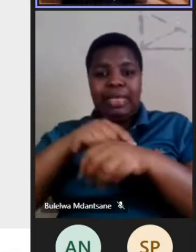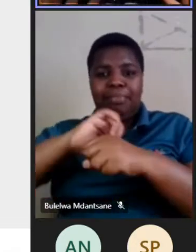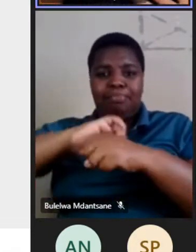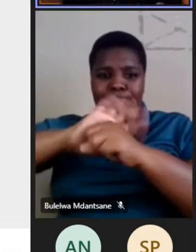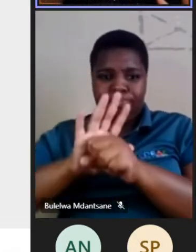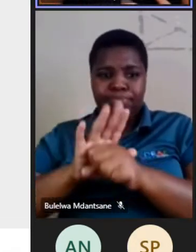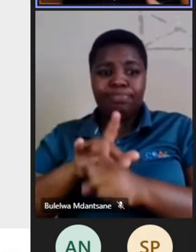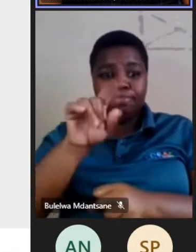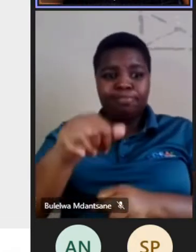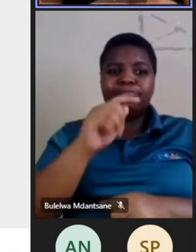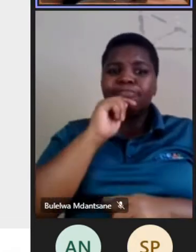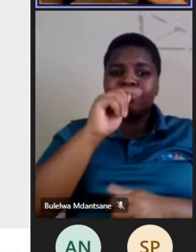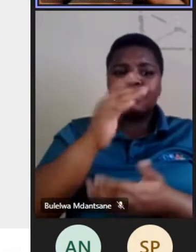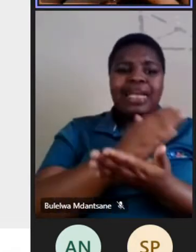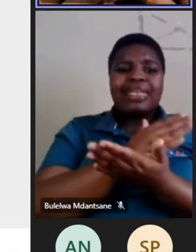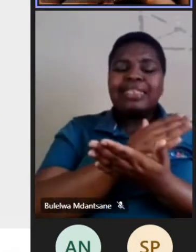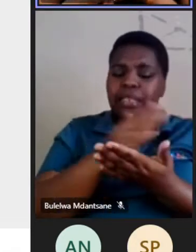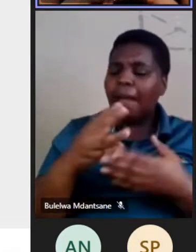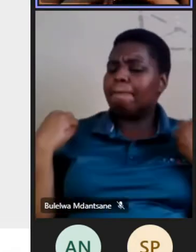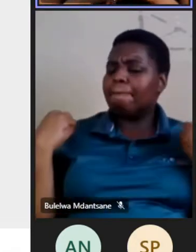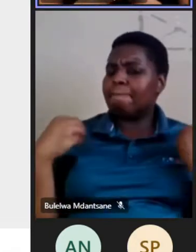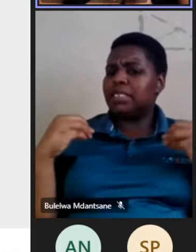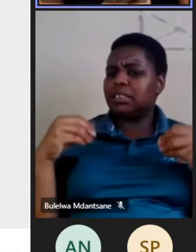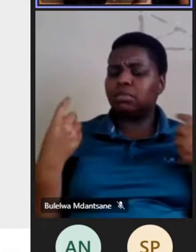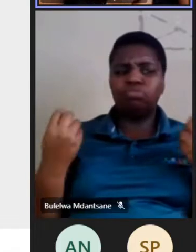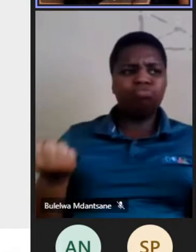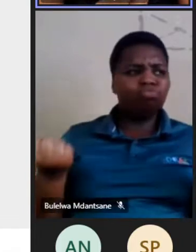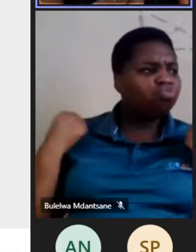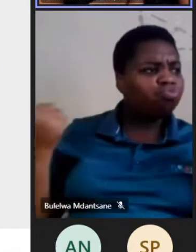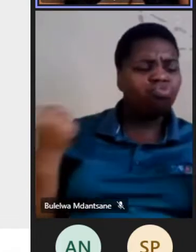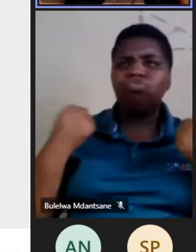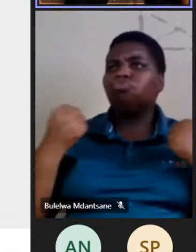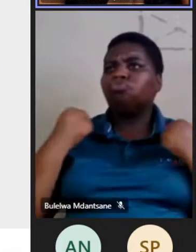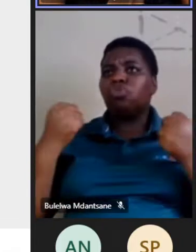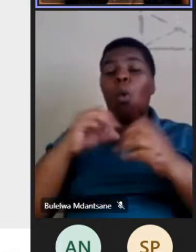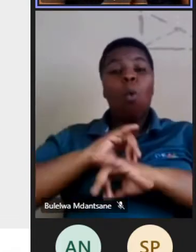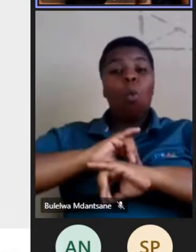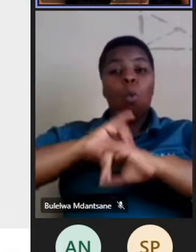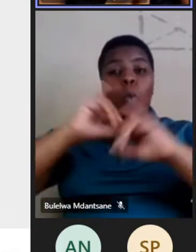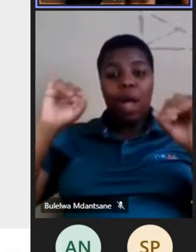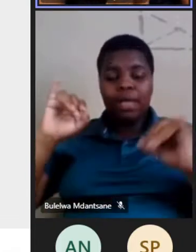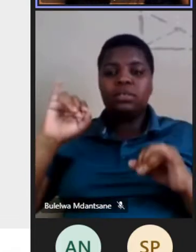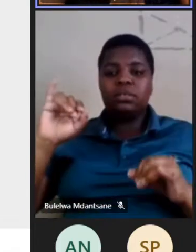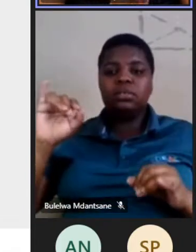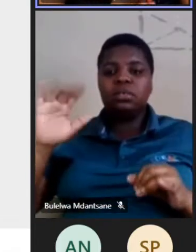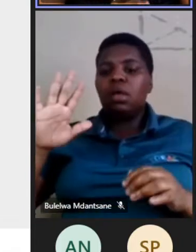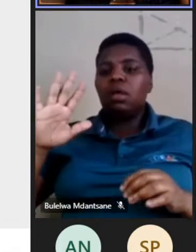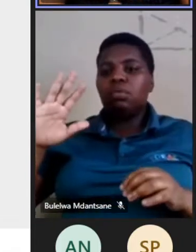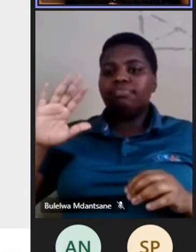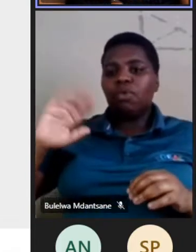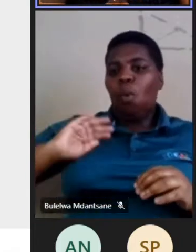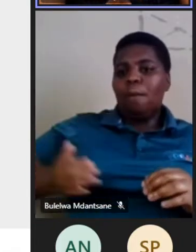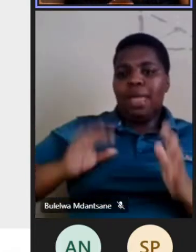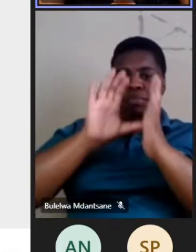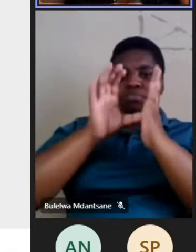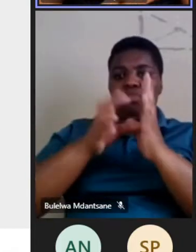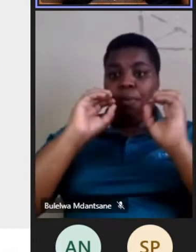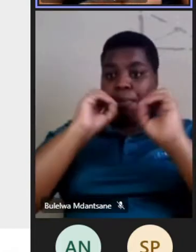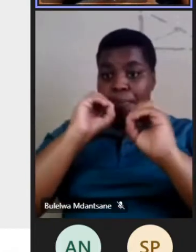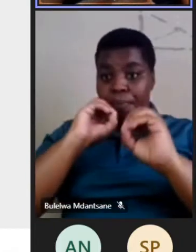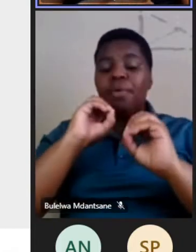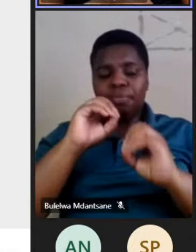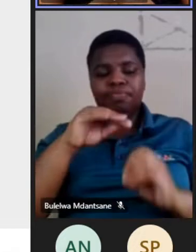they did keep themselves busy with activities, particularly the women without disabilities, board games, gardening,